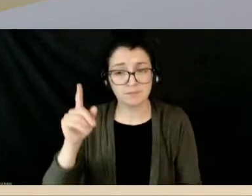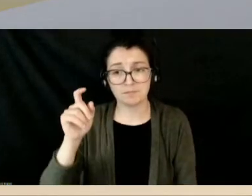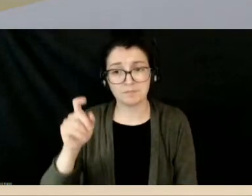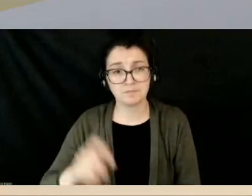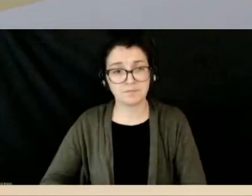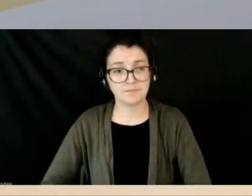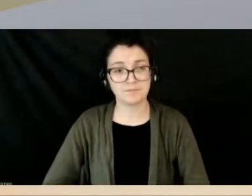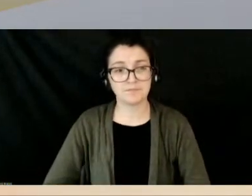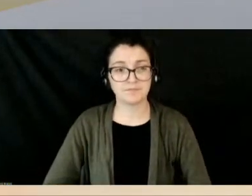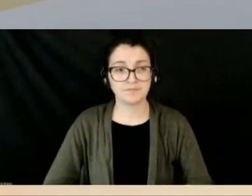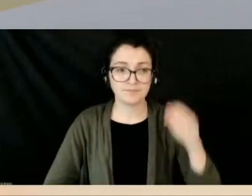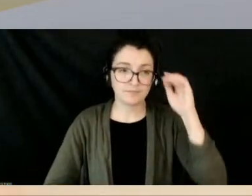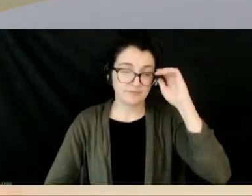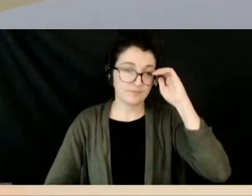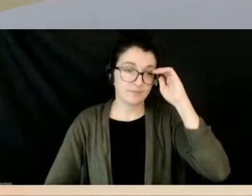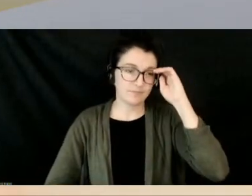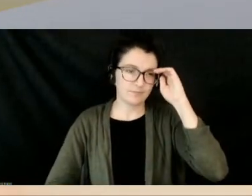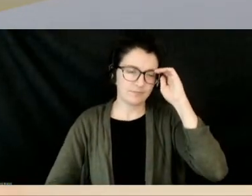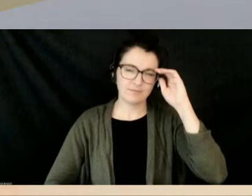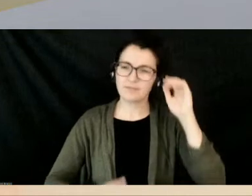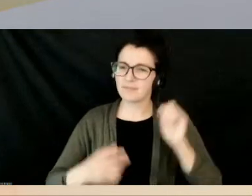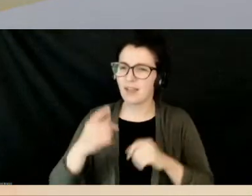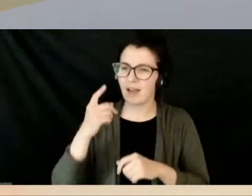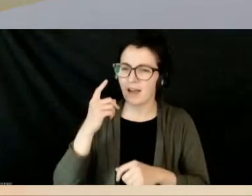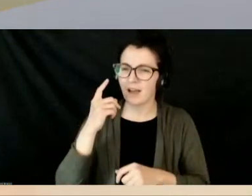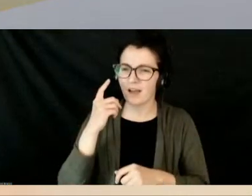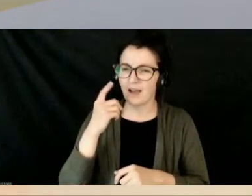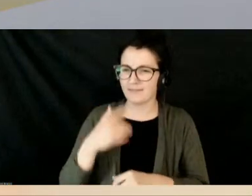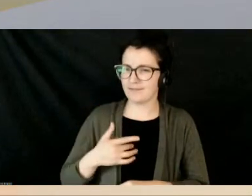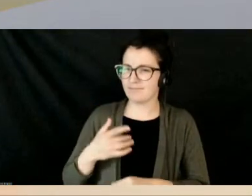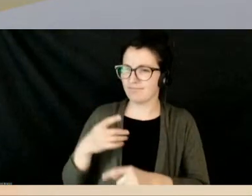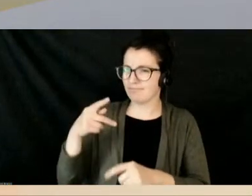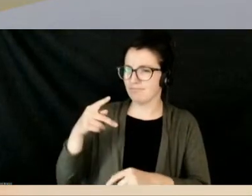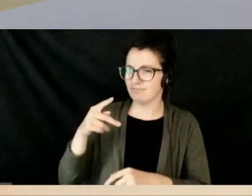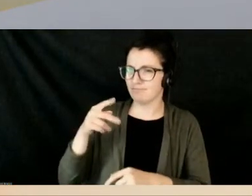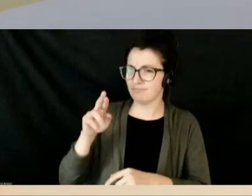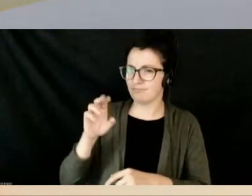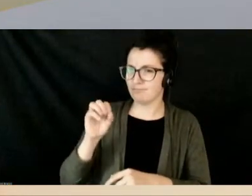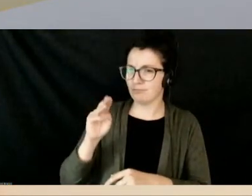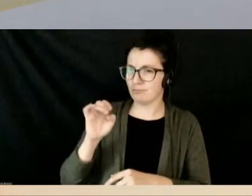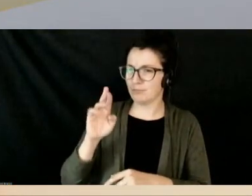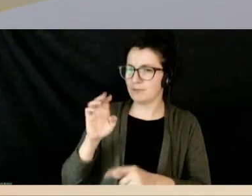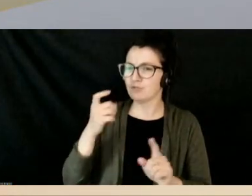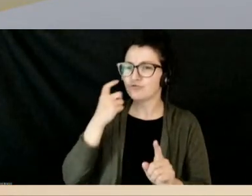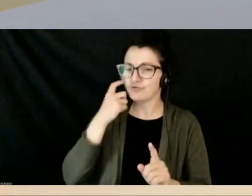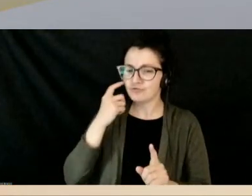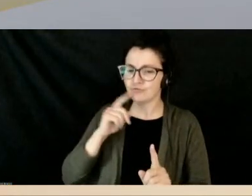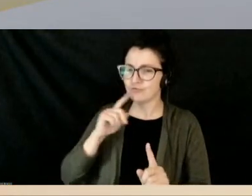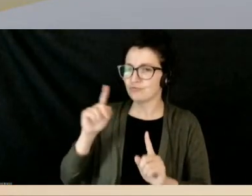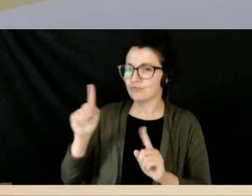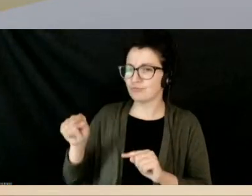Hi, I think the Premier may have answered that in a previous response a bit, but and you may want to speak to it again. But